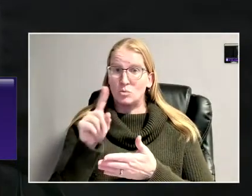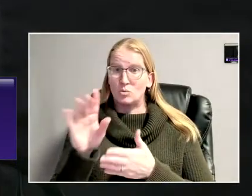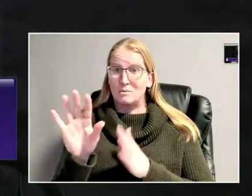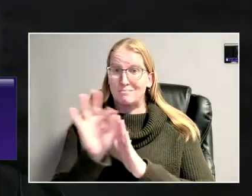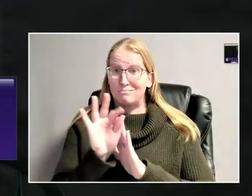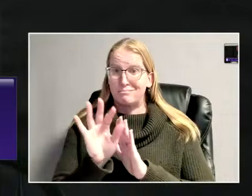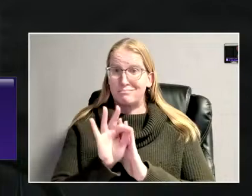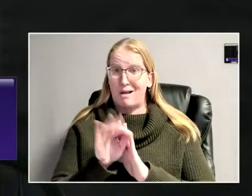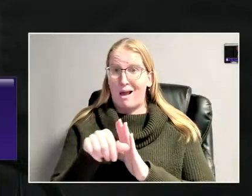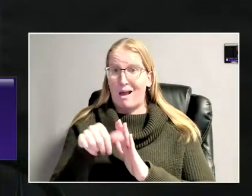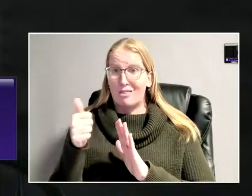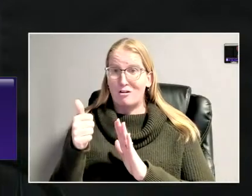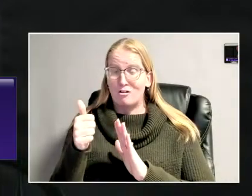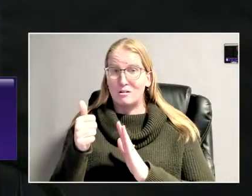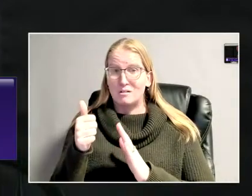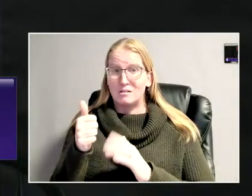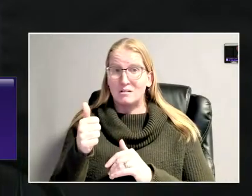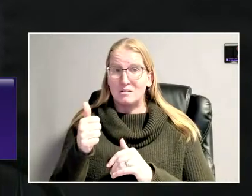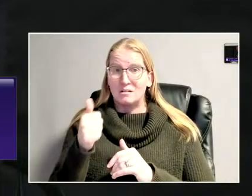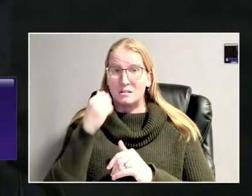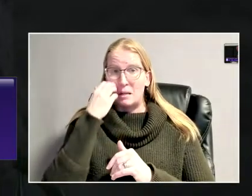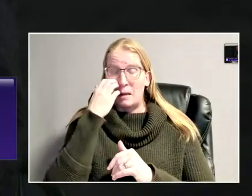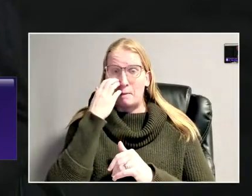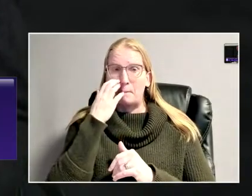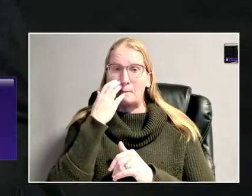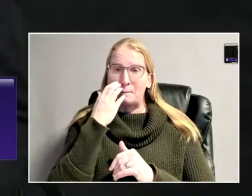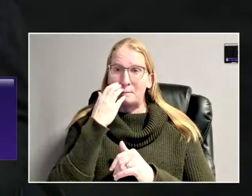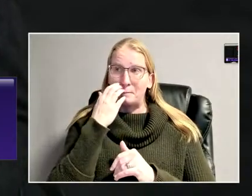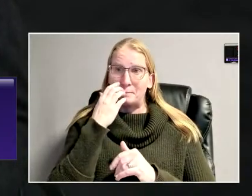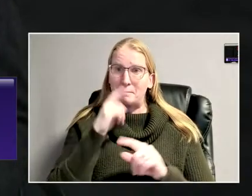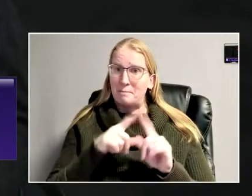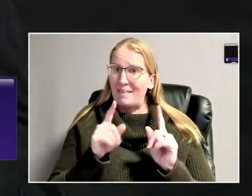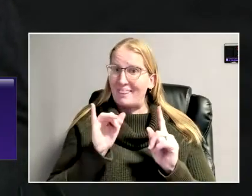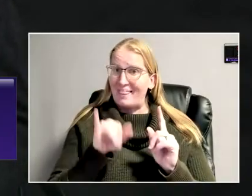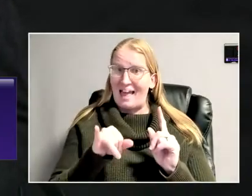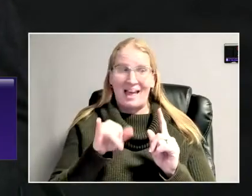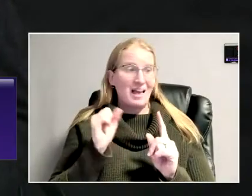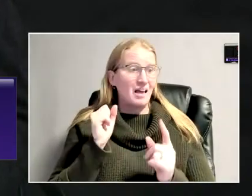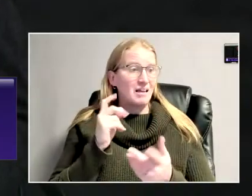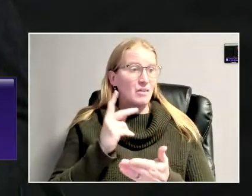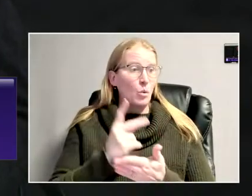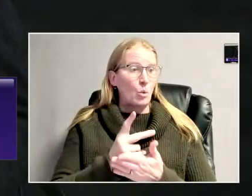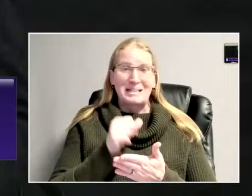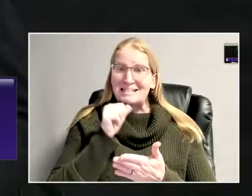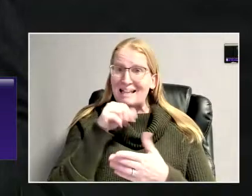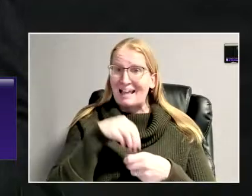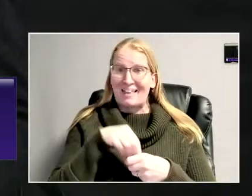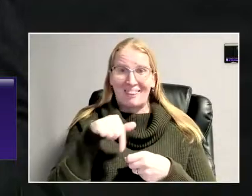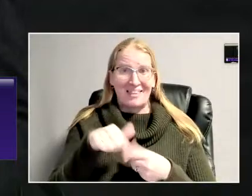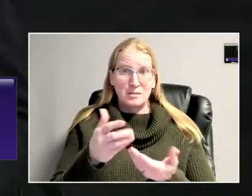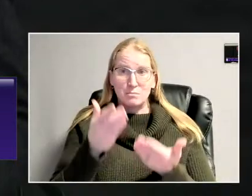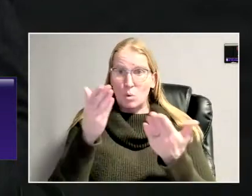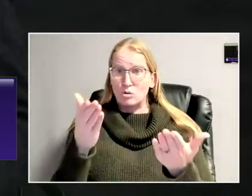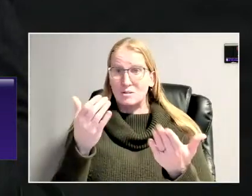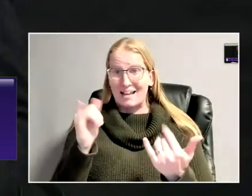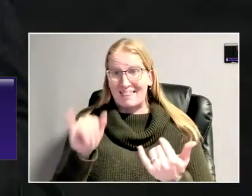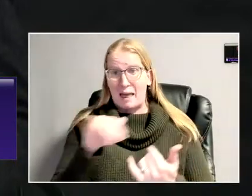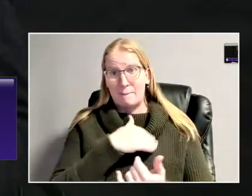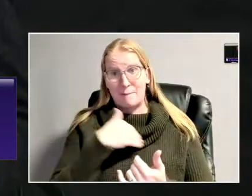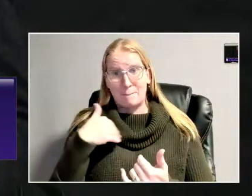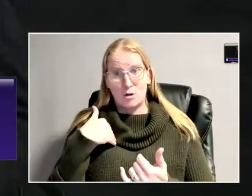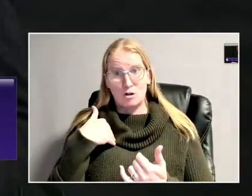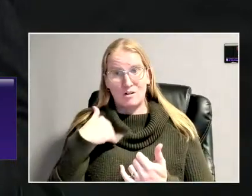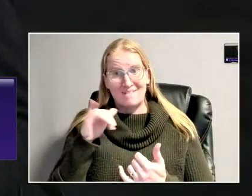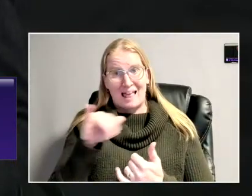absent that Authority being in this motion is this this membership now fixed if all these people are elected without the authority